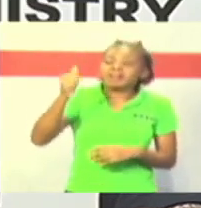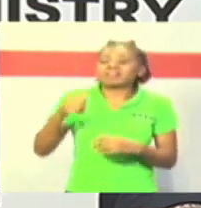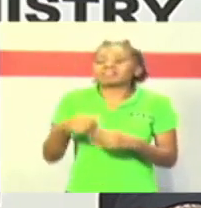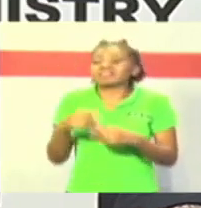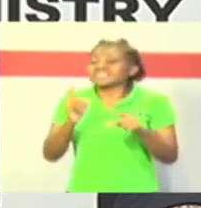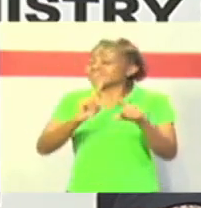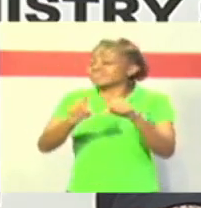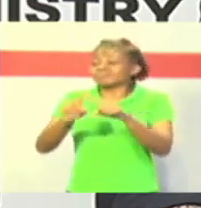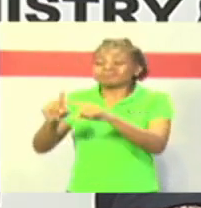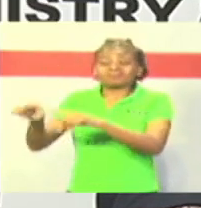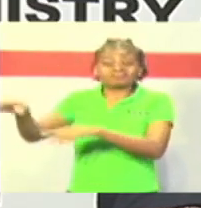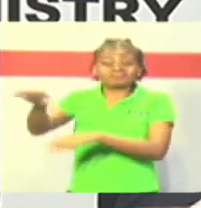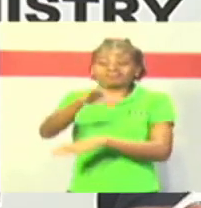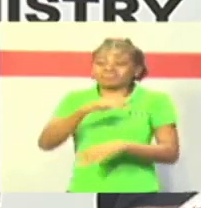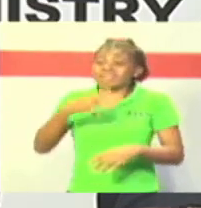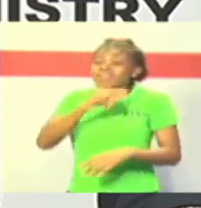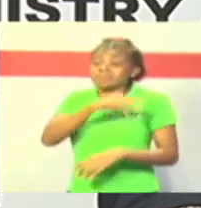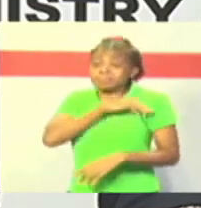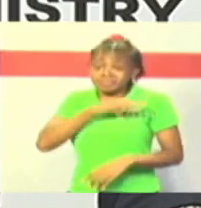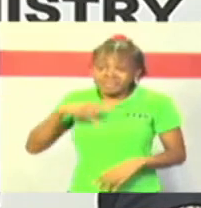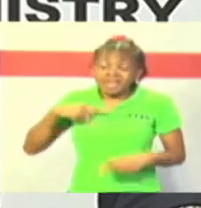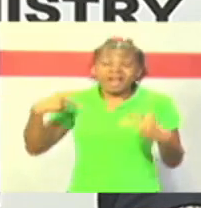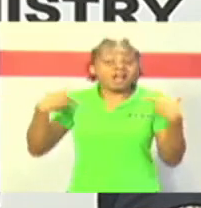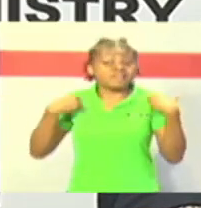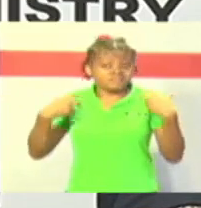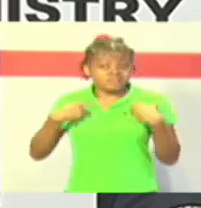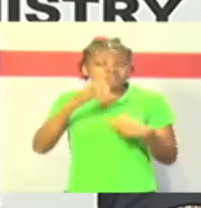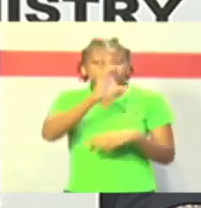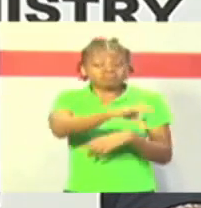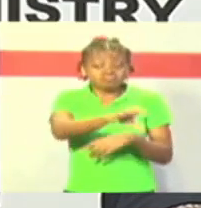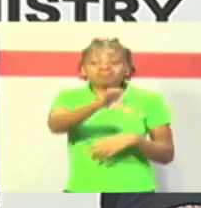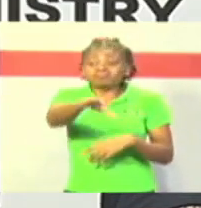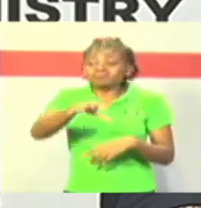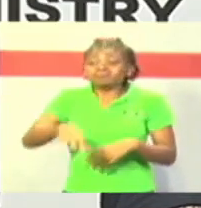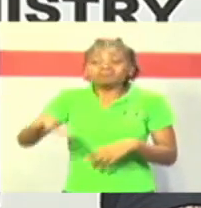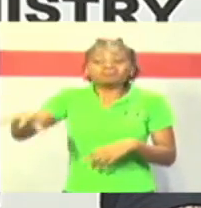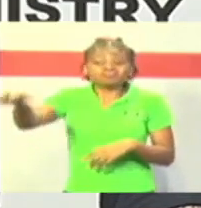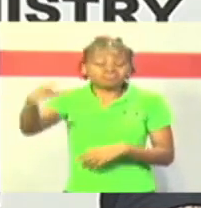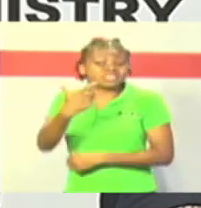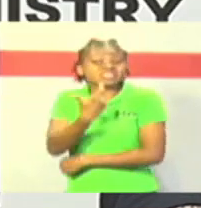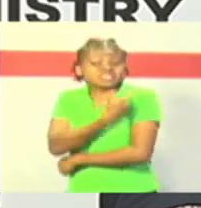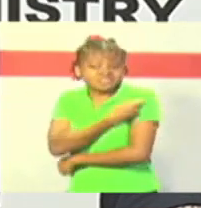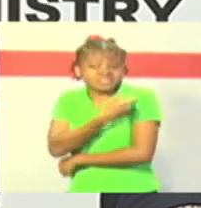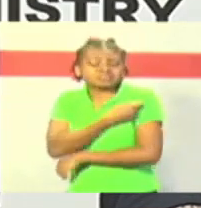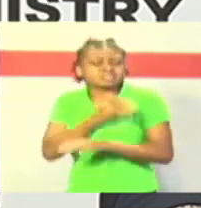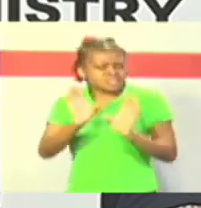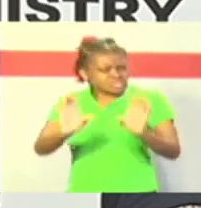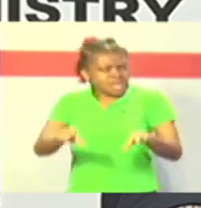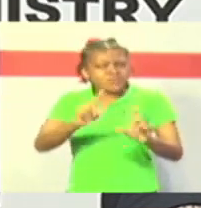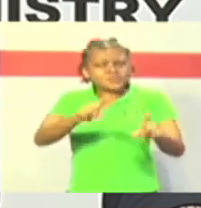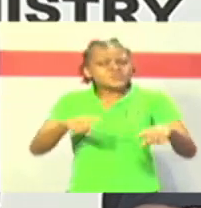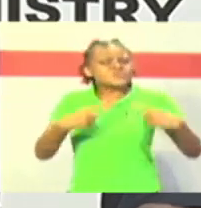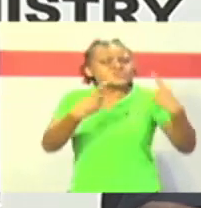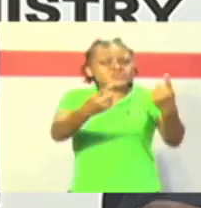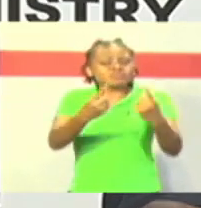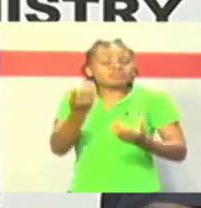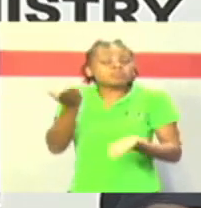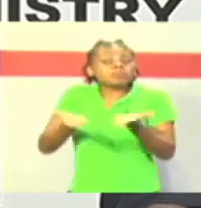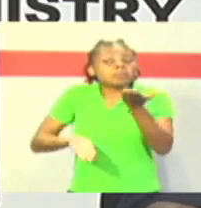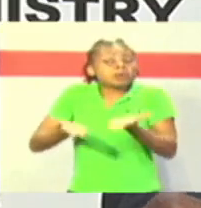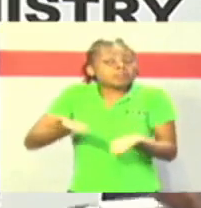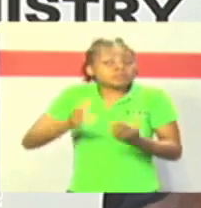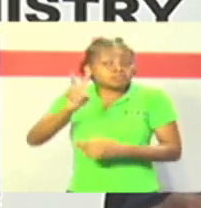various MPs that have been fruitful in terms of at least